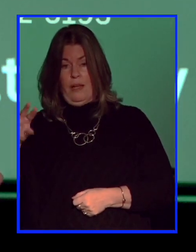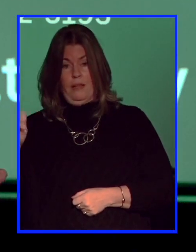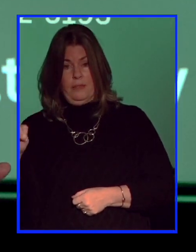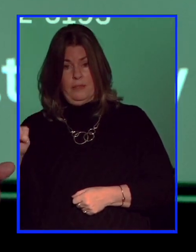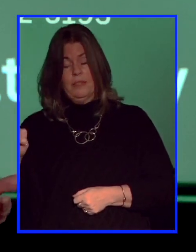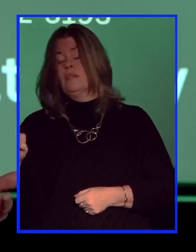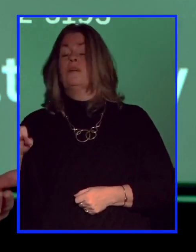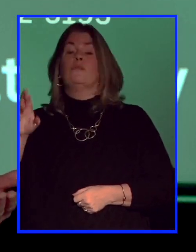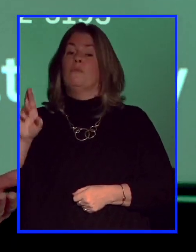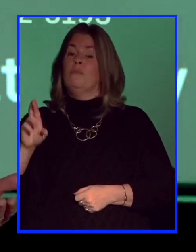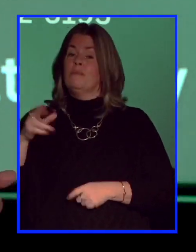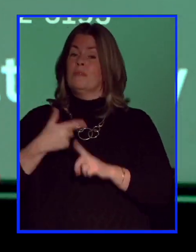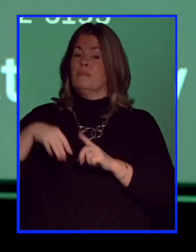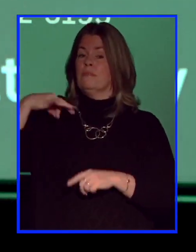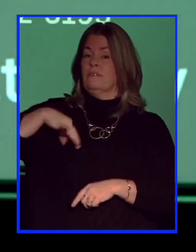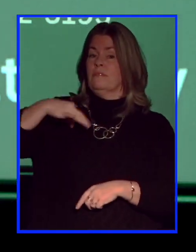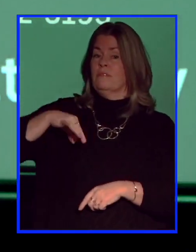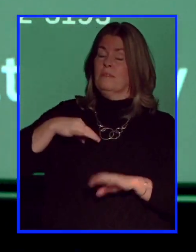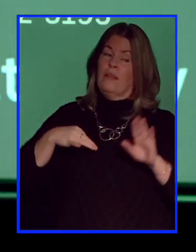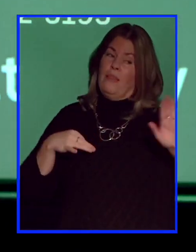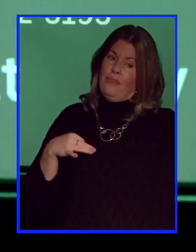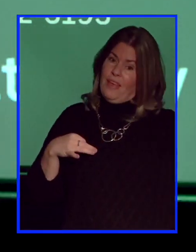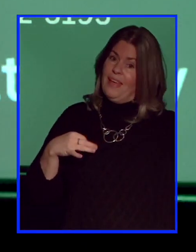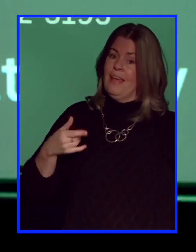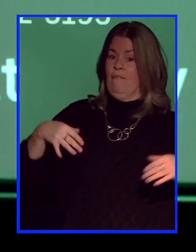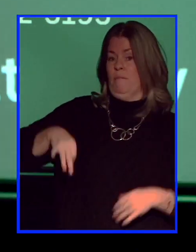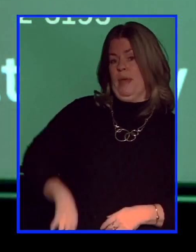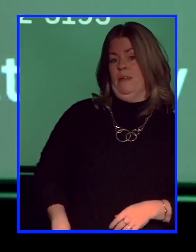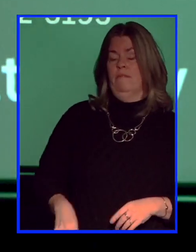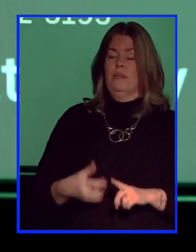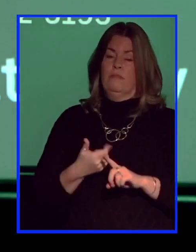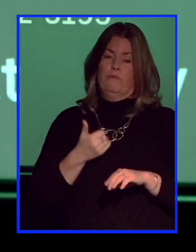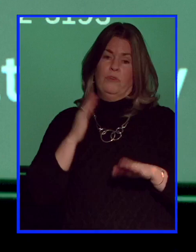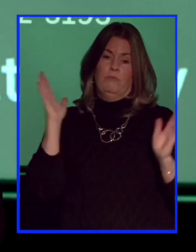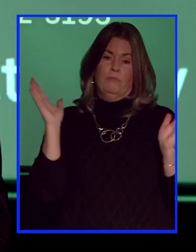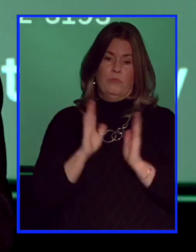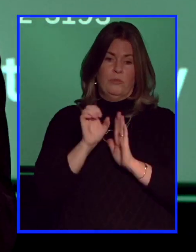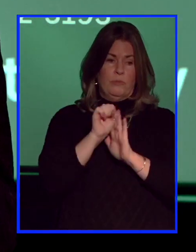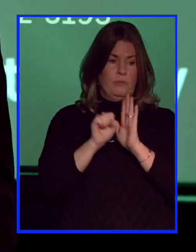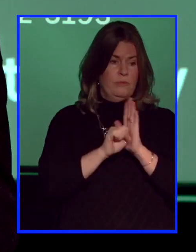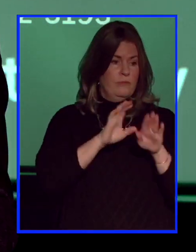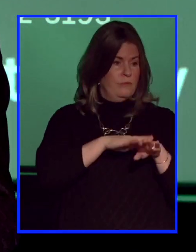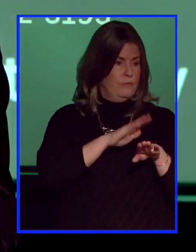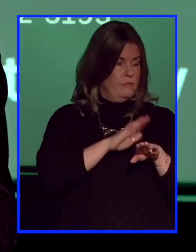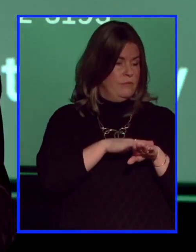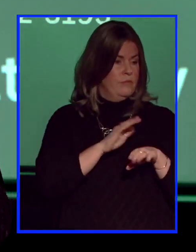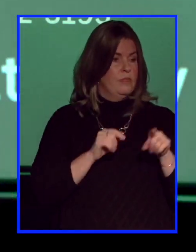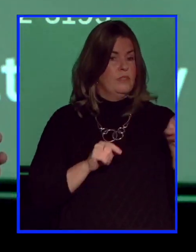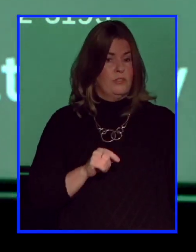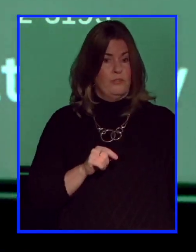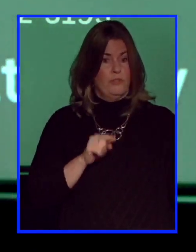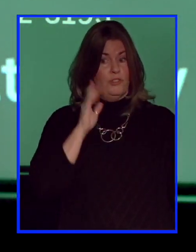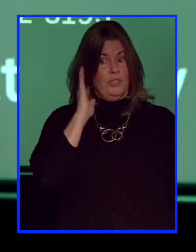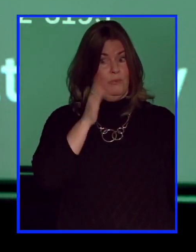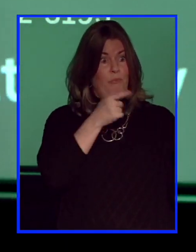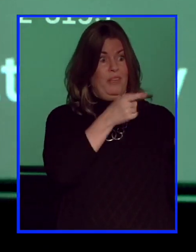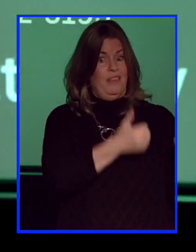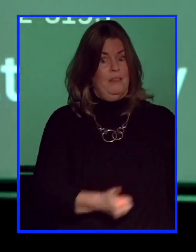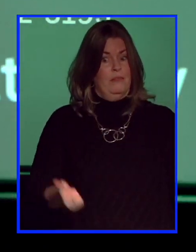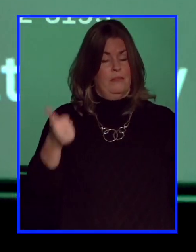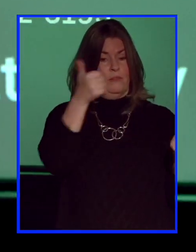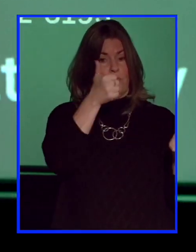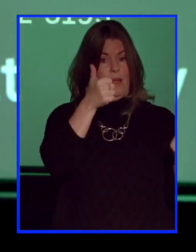been a their state has been a beneficiary of the small state minimum. So she is going to be the ranking member